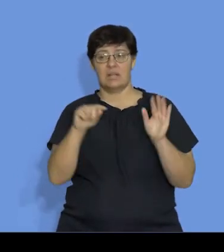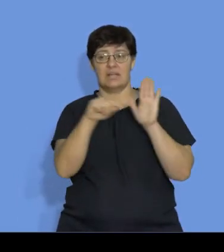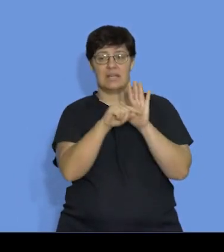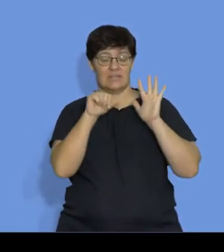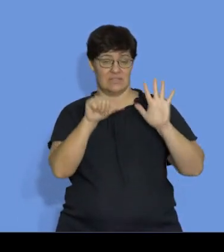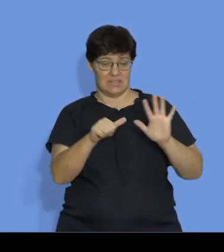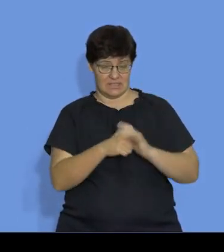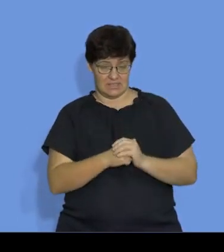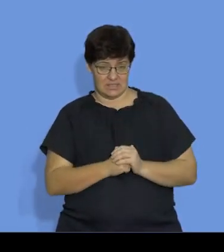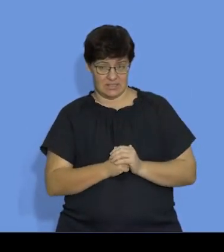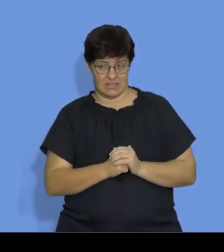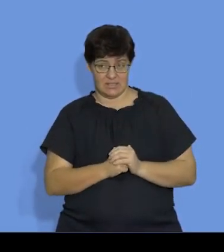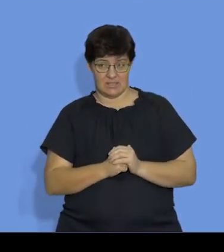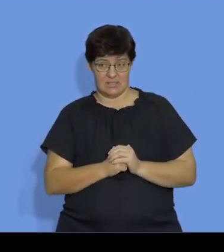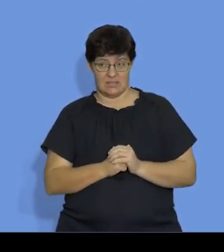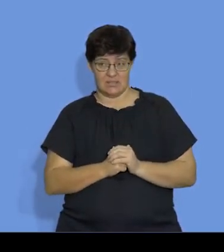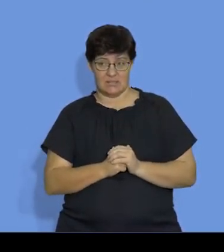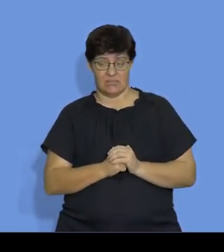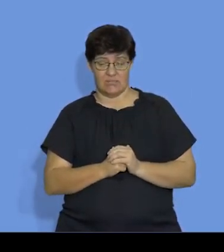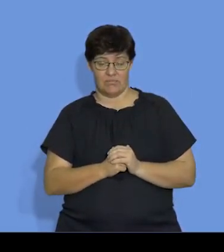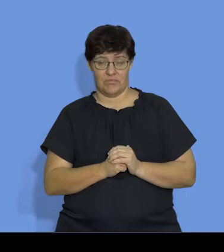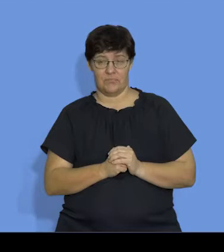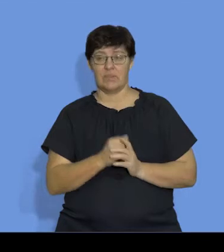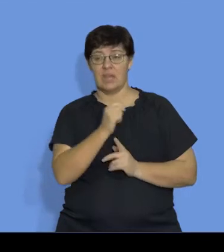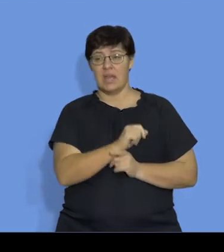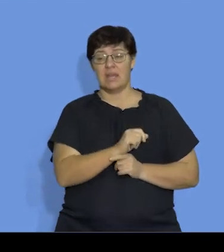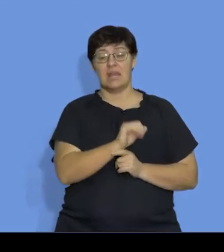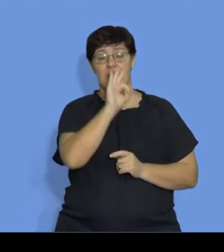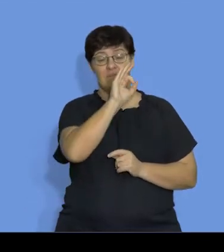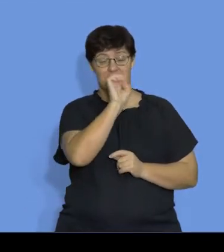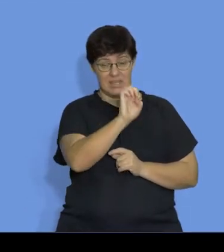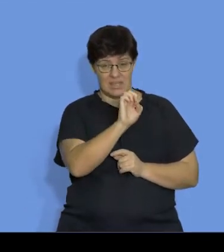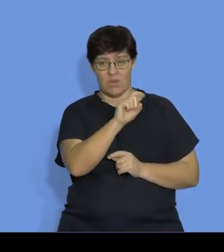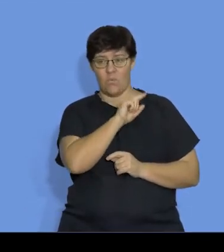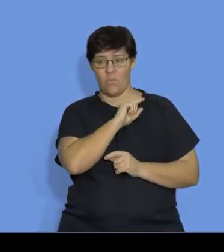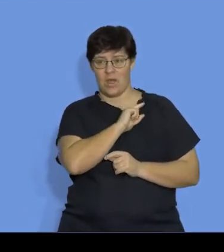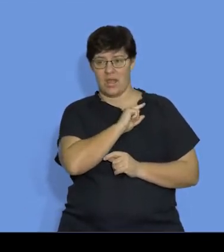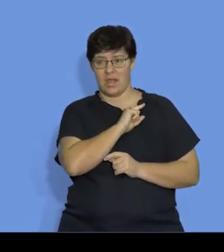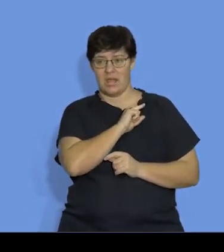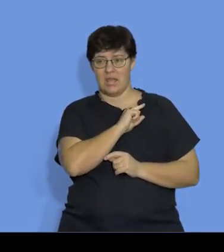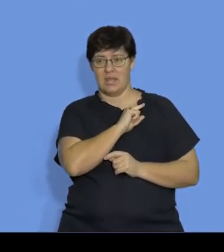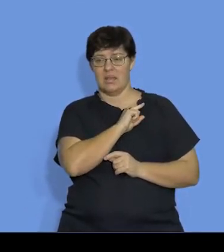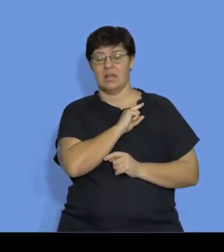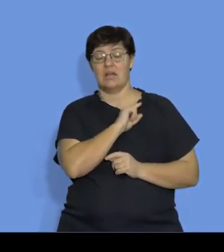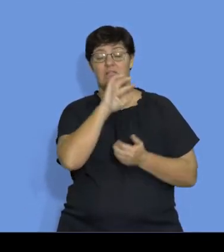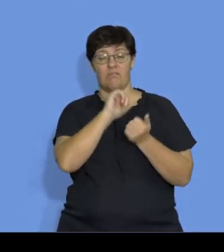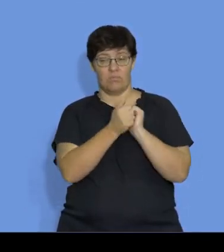for oxygen, right? And then for iron in this case, because of that chemical formula,